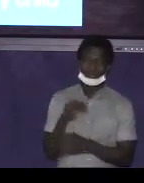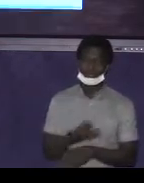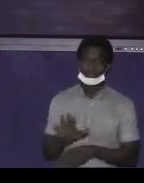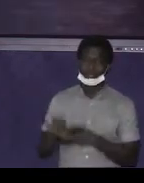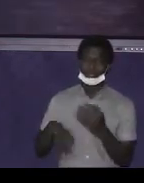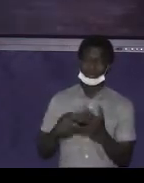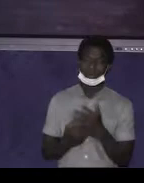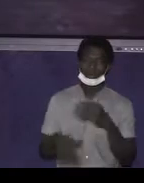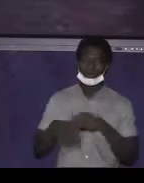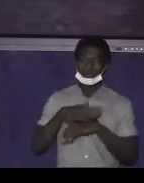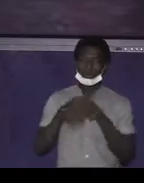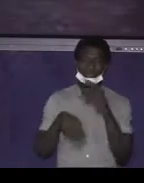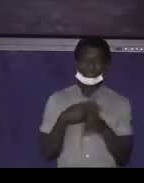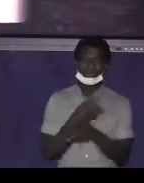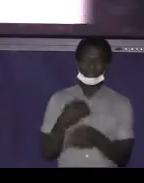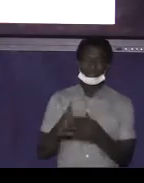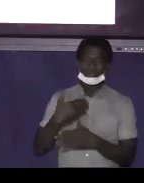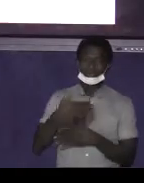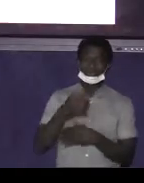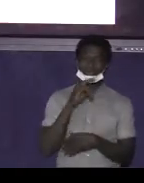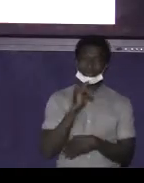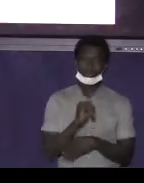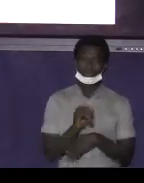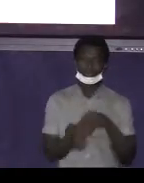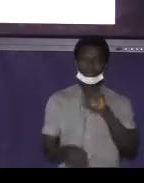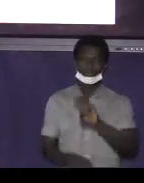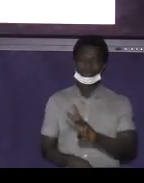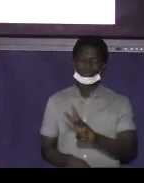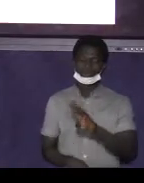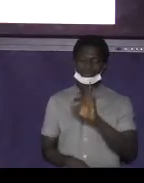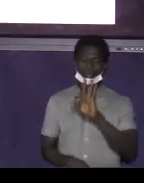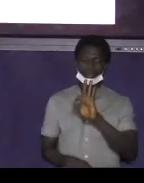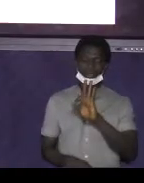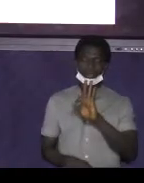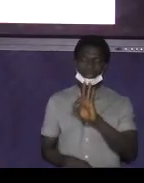That is UNICEF. Next one is